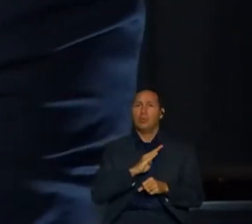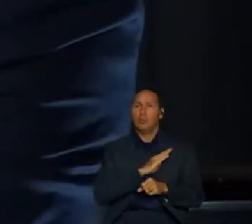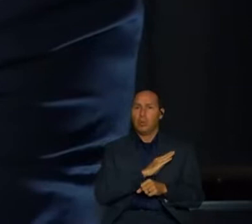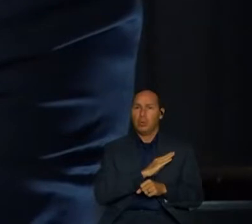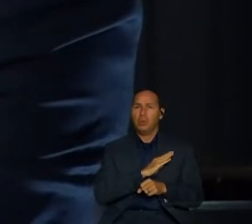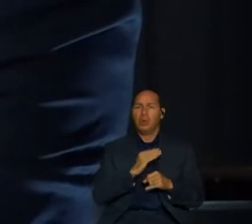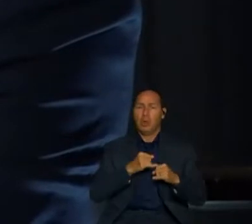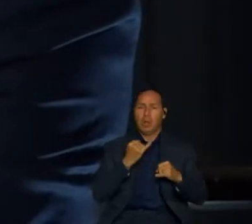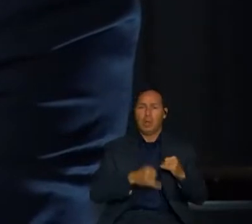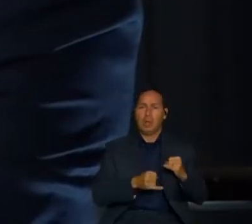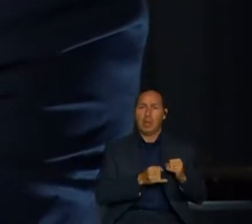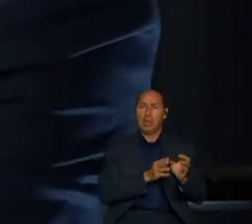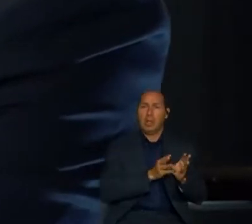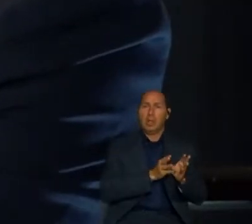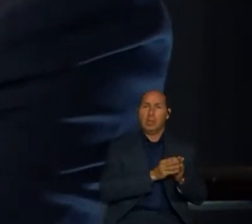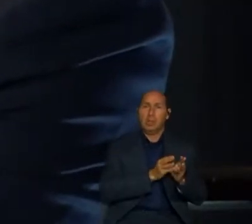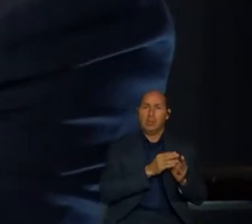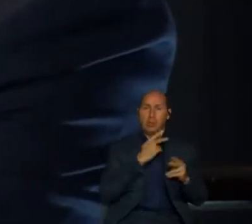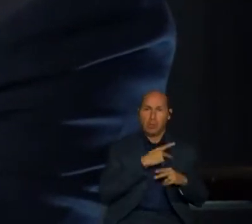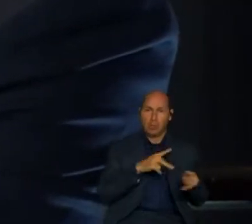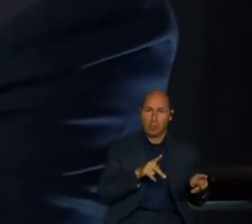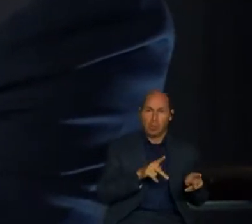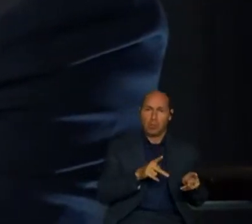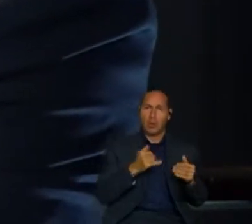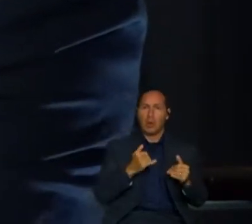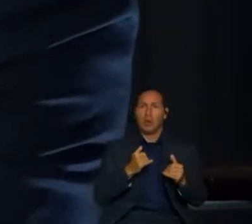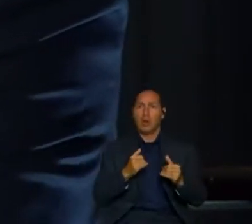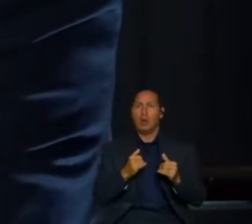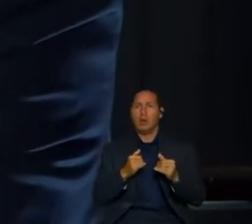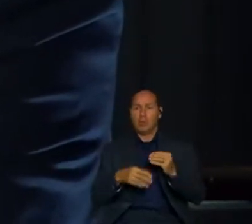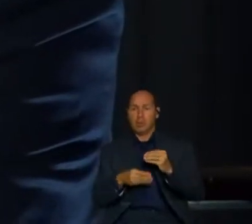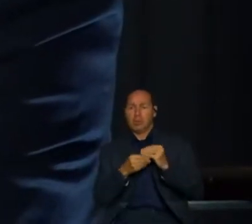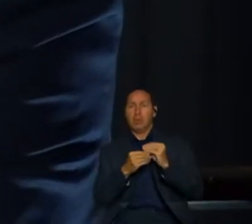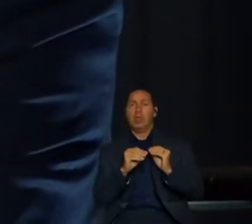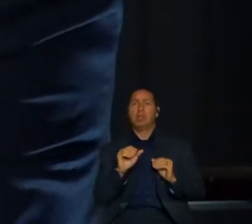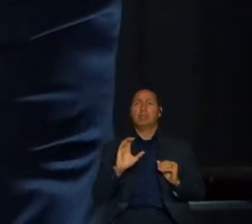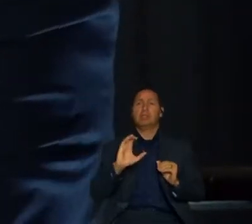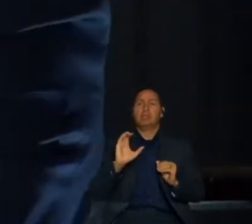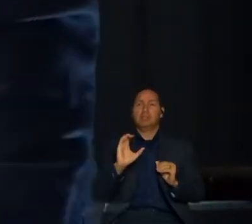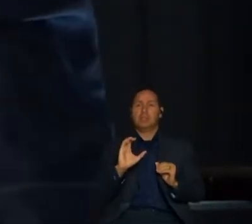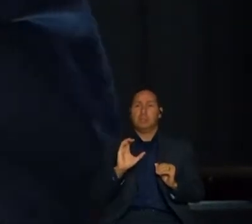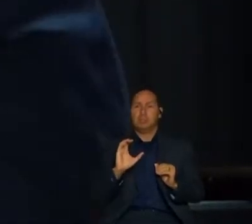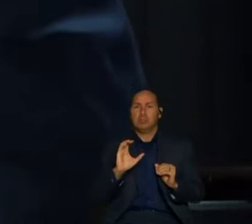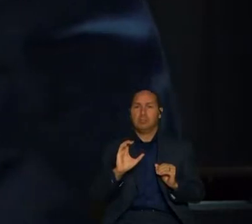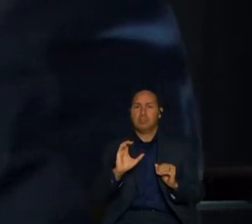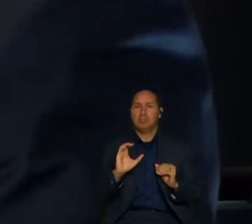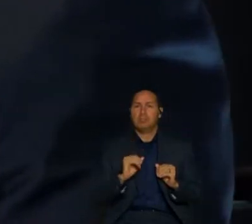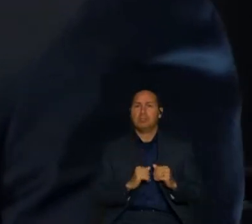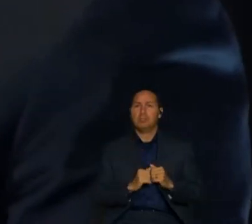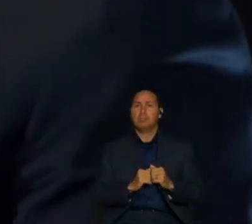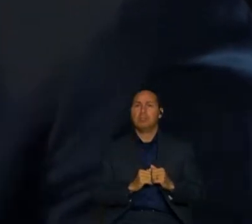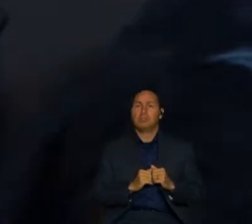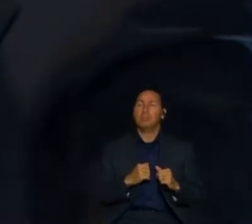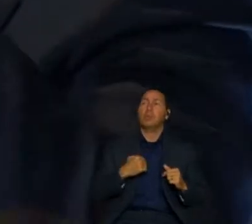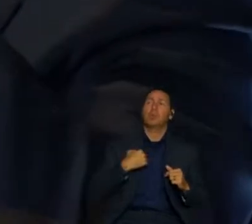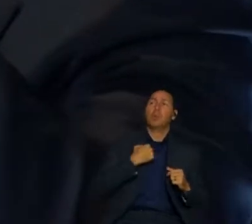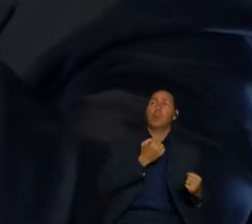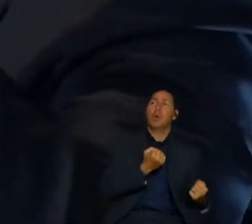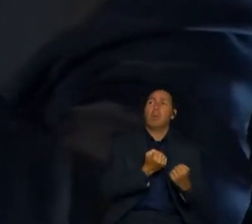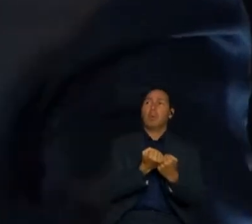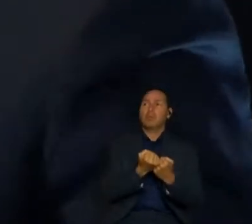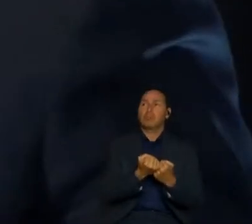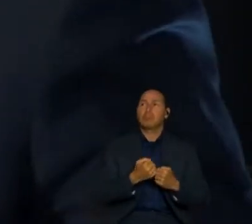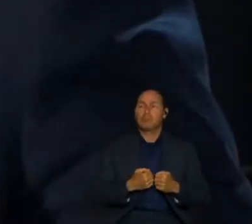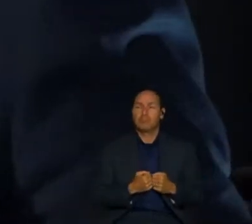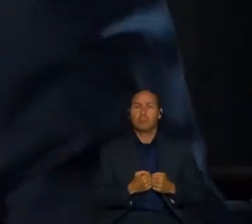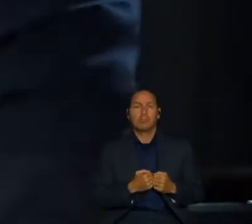adjournment of the Oversight Board's last public meeting, which are listed in Appendix C here too. I second the motion. Thank you,